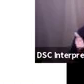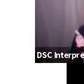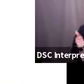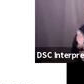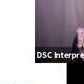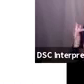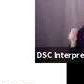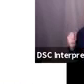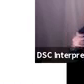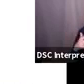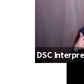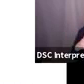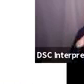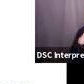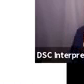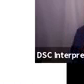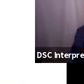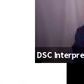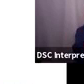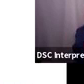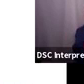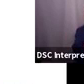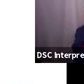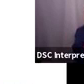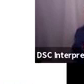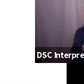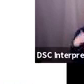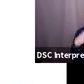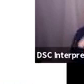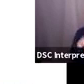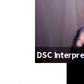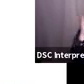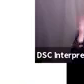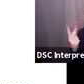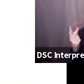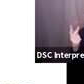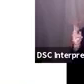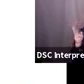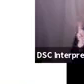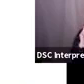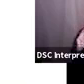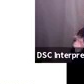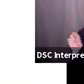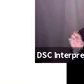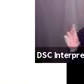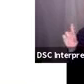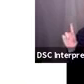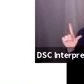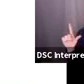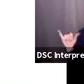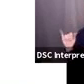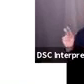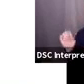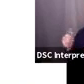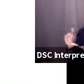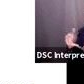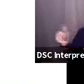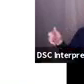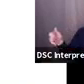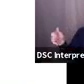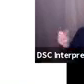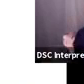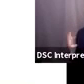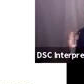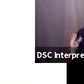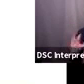fear of being rejected. We've seen this historically from a redlining perspective where a lot of African-American owned